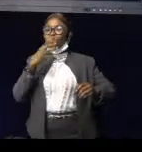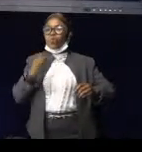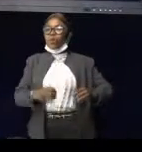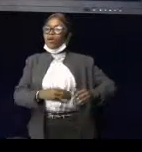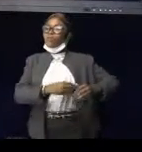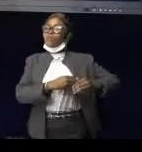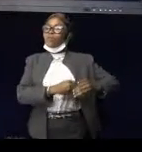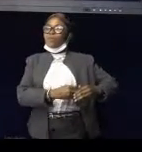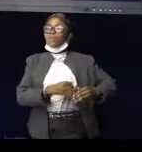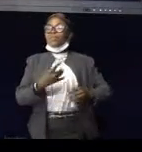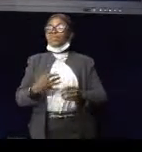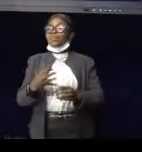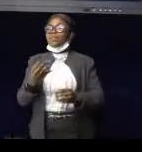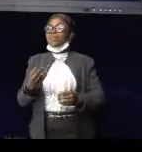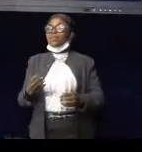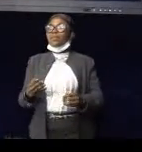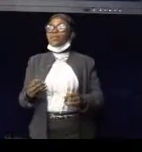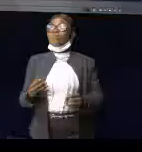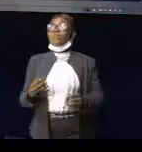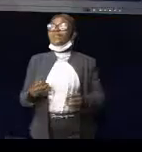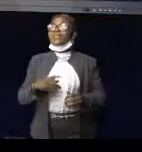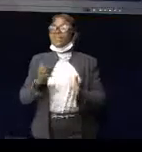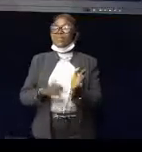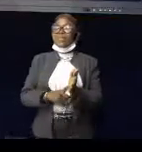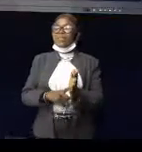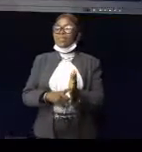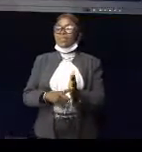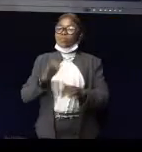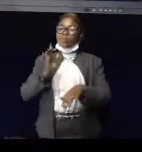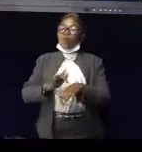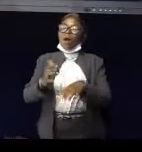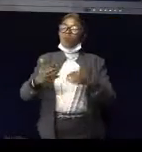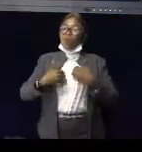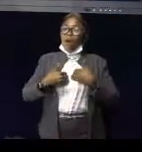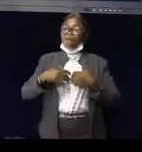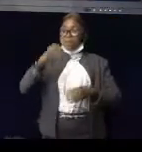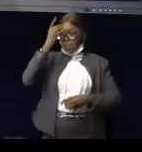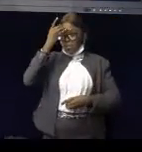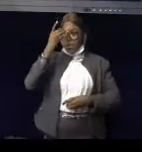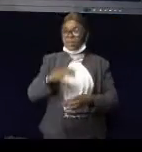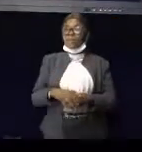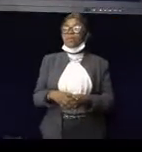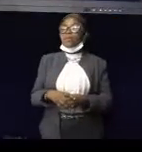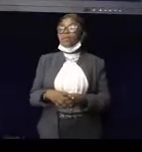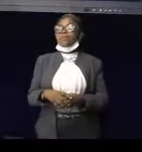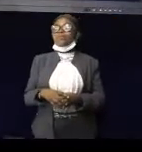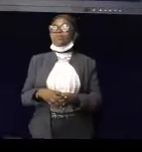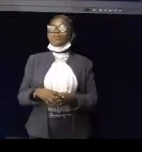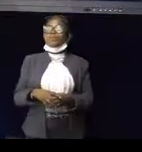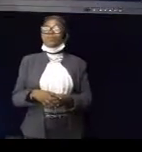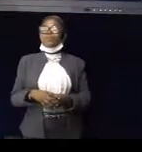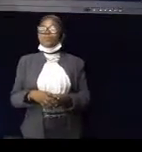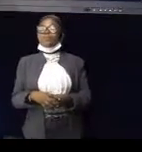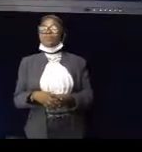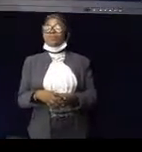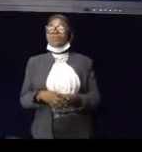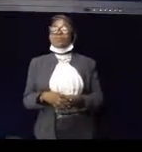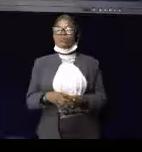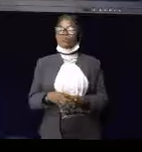contact with STDs and HIV/AIDS. Ways of preventing contact with STDs